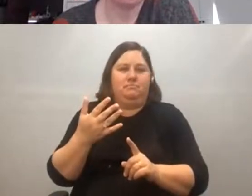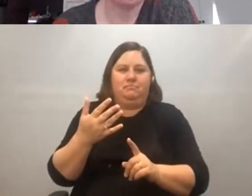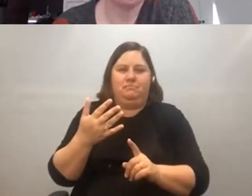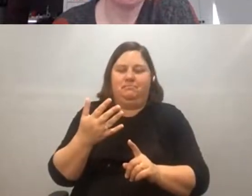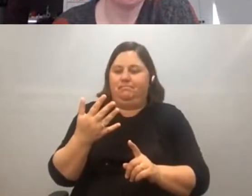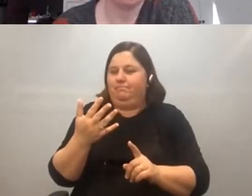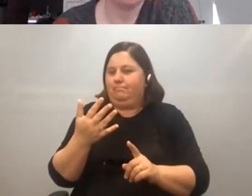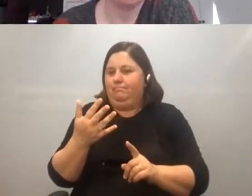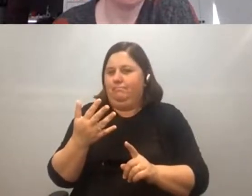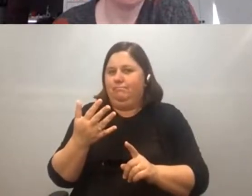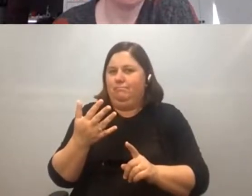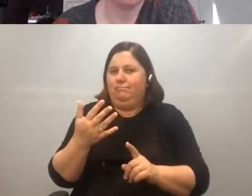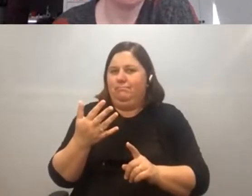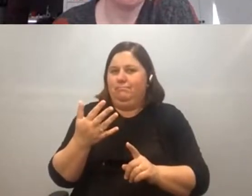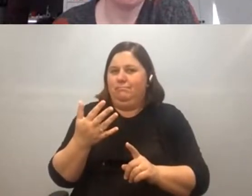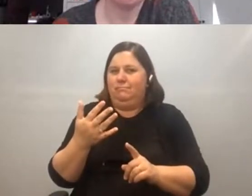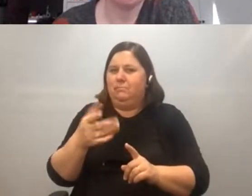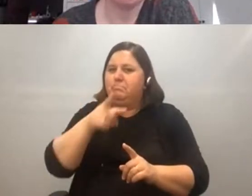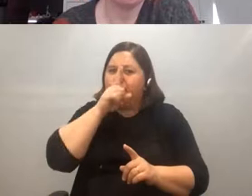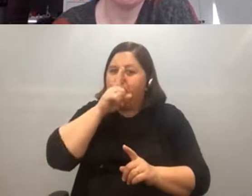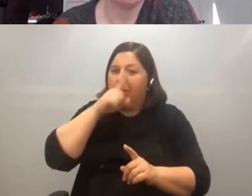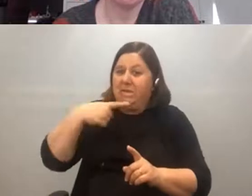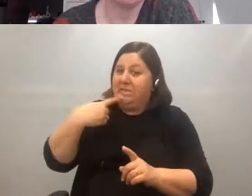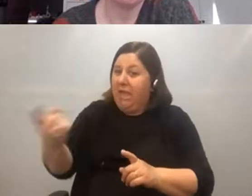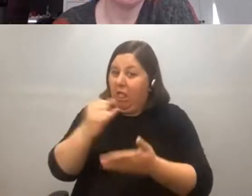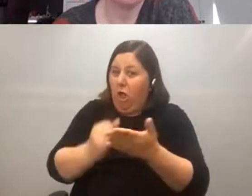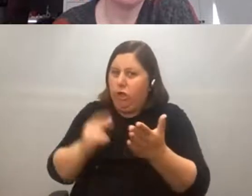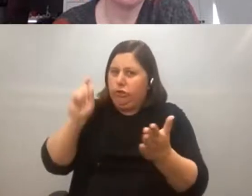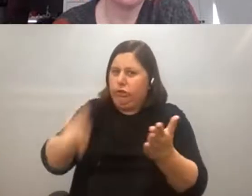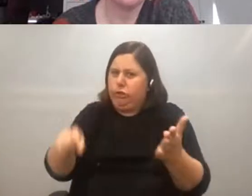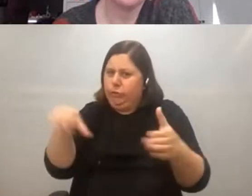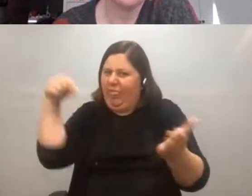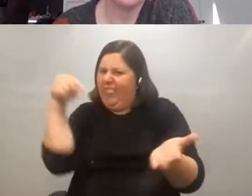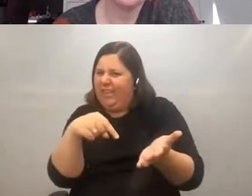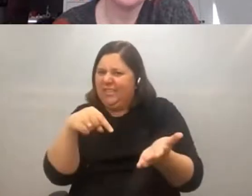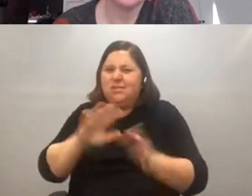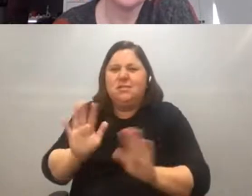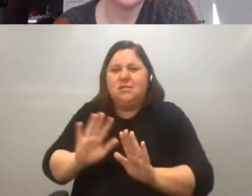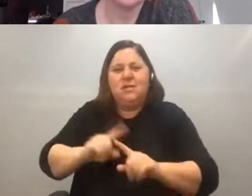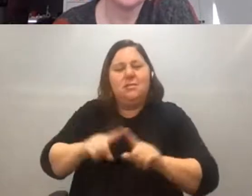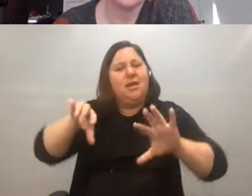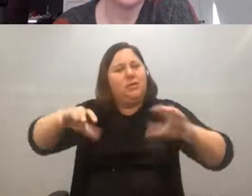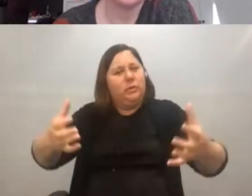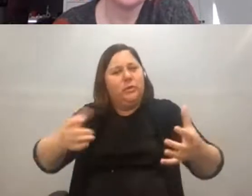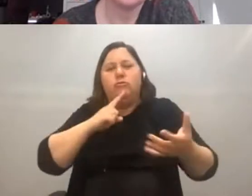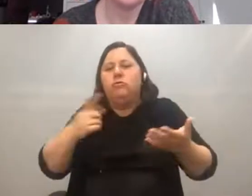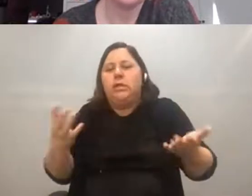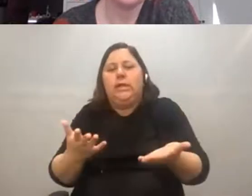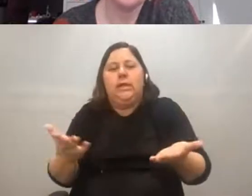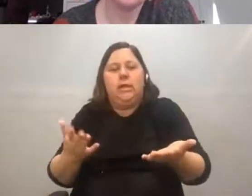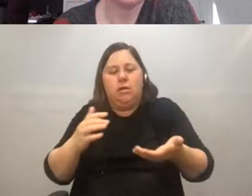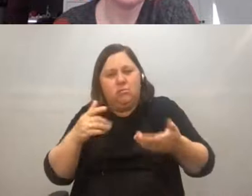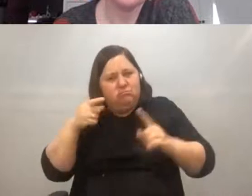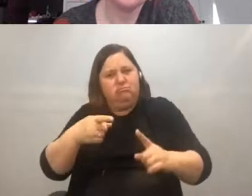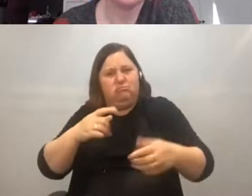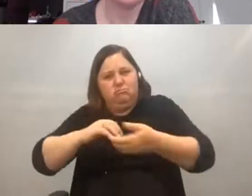um tell artists exactly what they should do but i again i think this group is really here in a collaborative